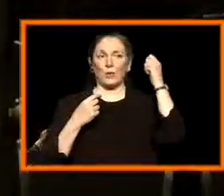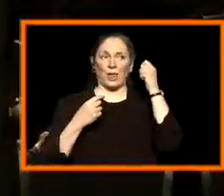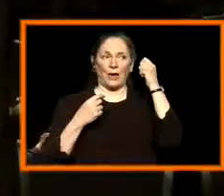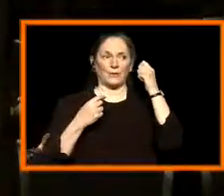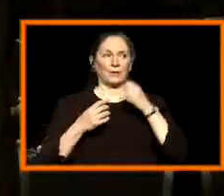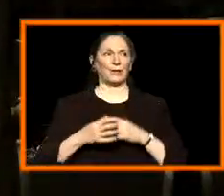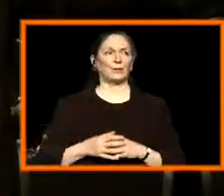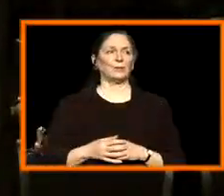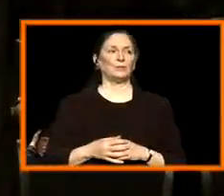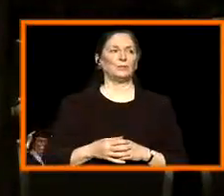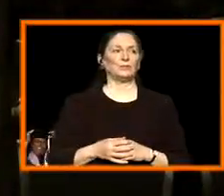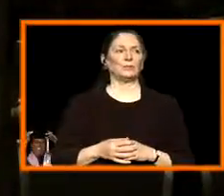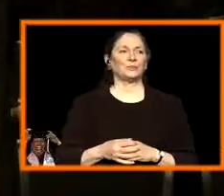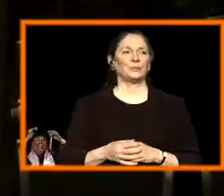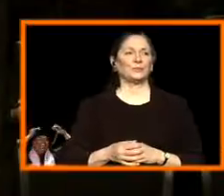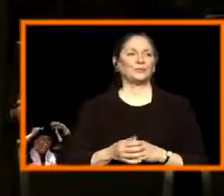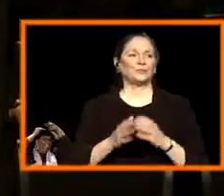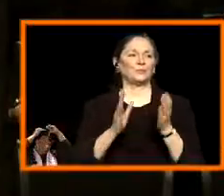left.